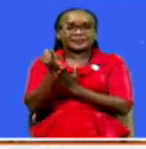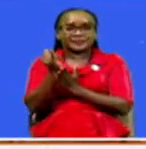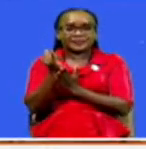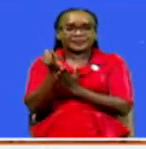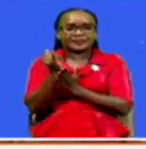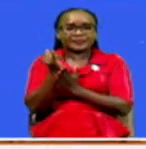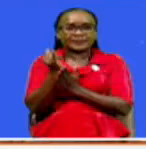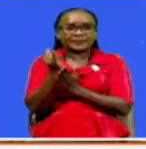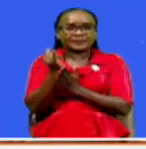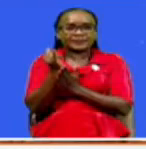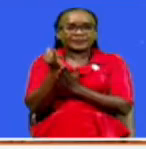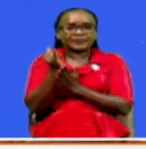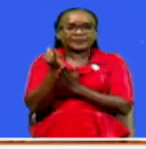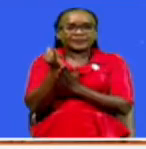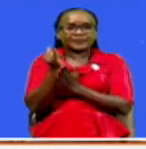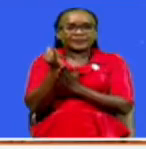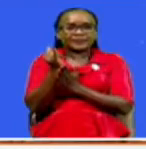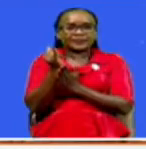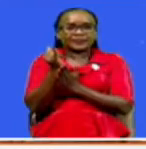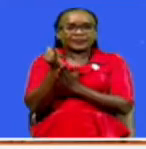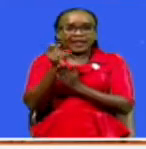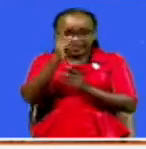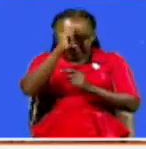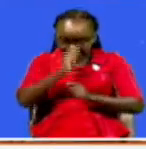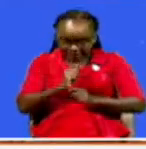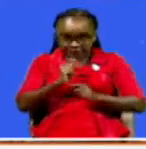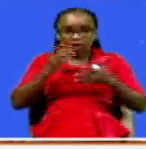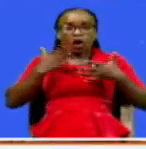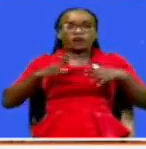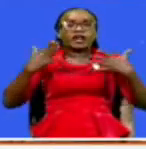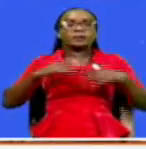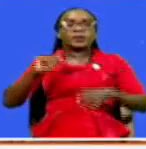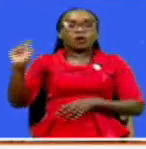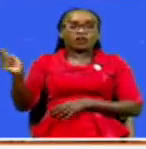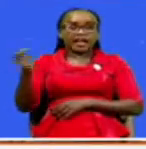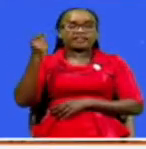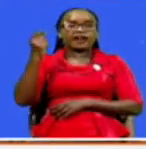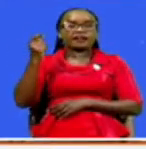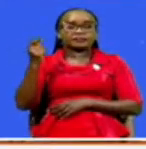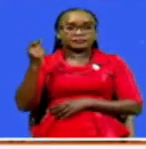integrity and dignity of the people of Kenya